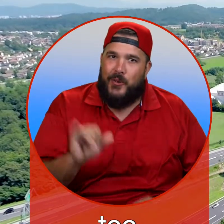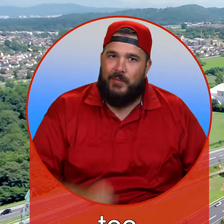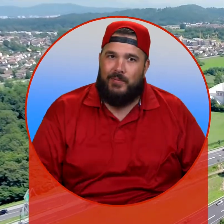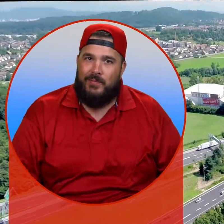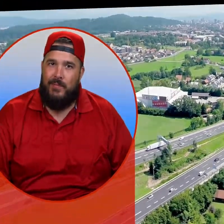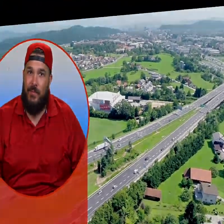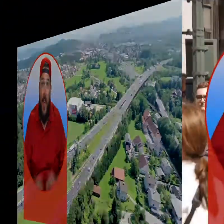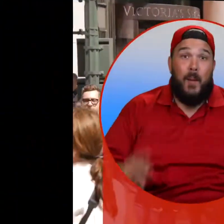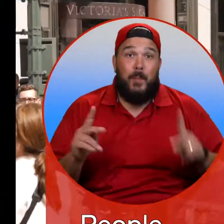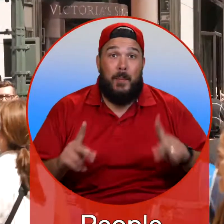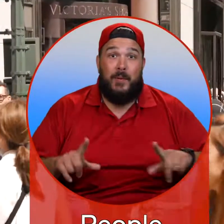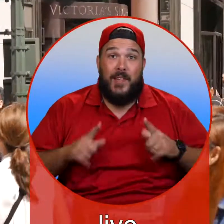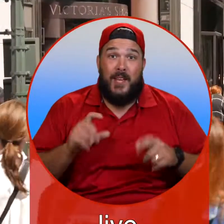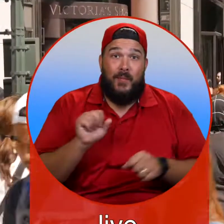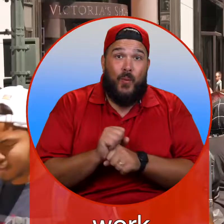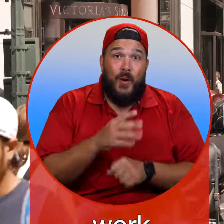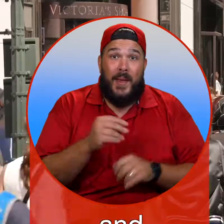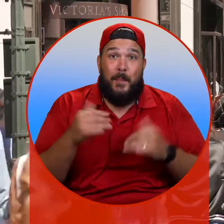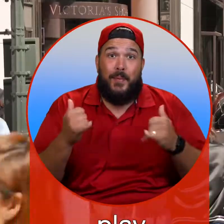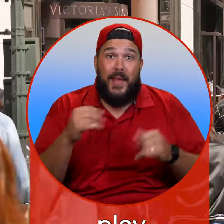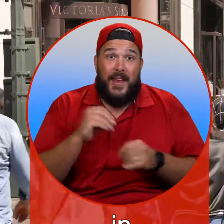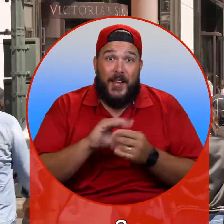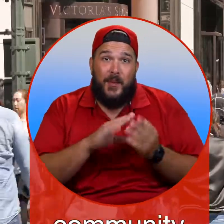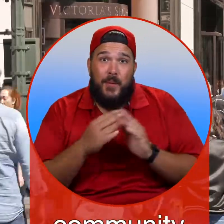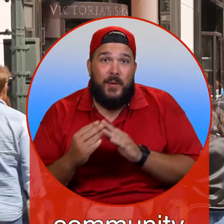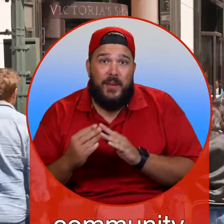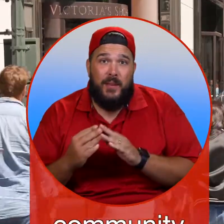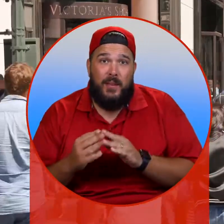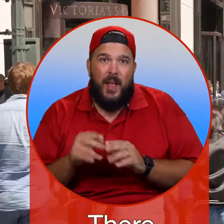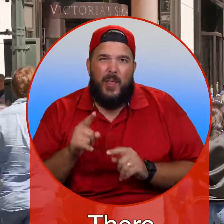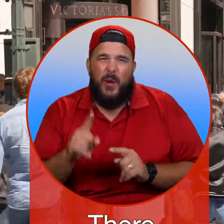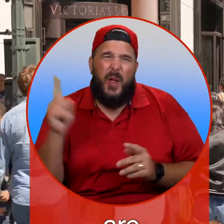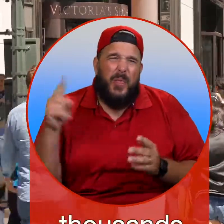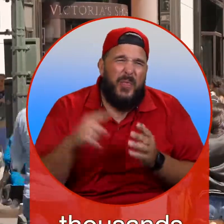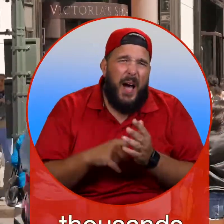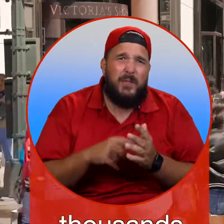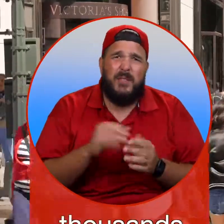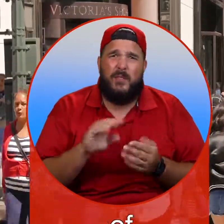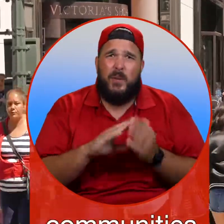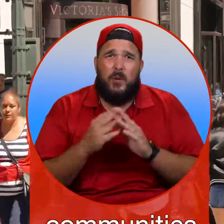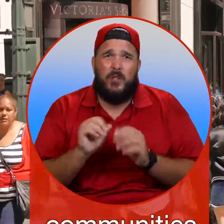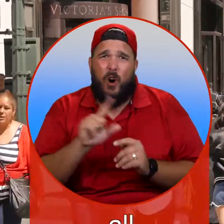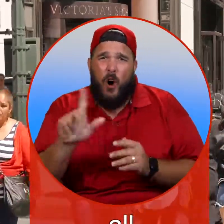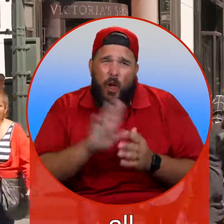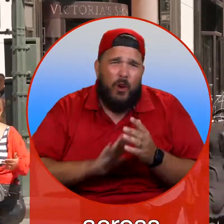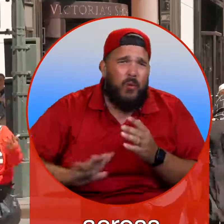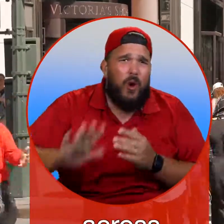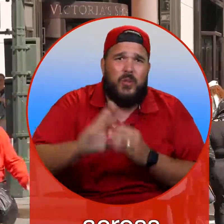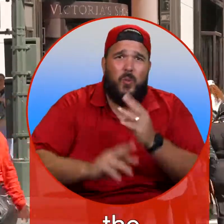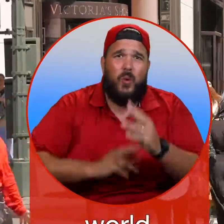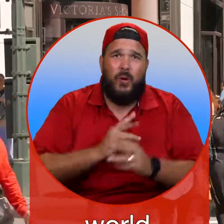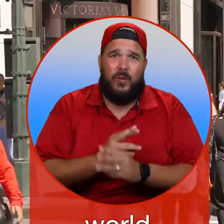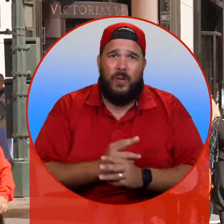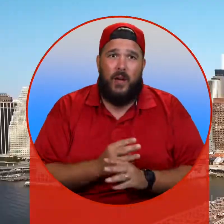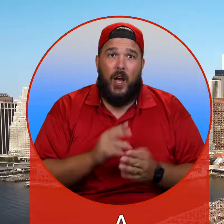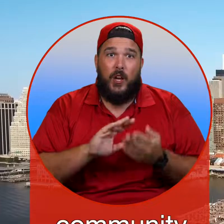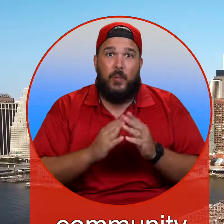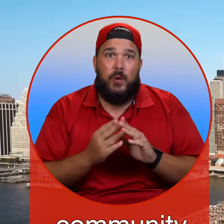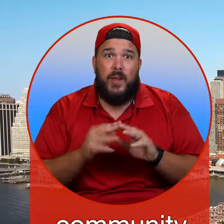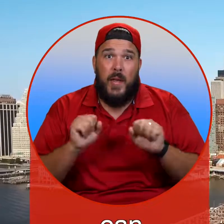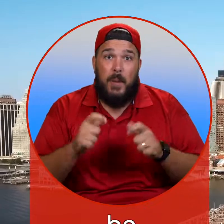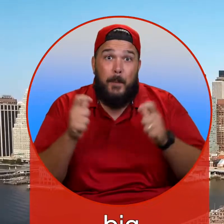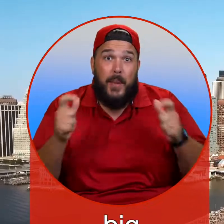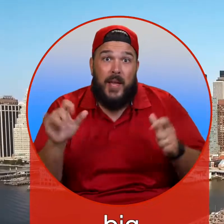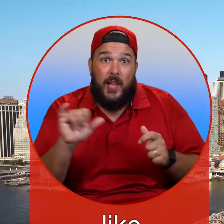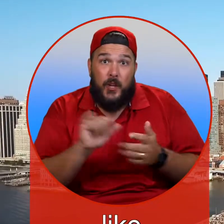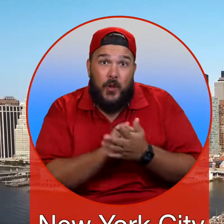special too. People live, work, and play in a community. There are thousands of communities all across the world. A